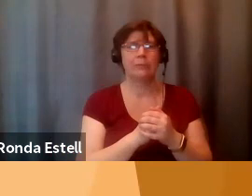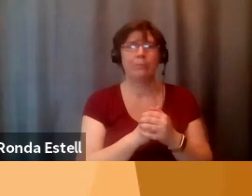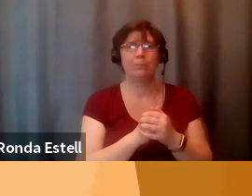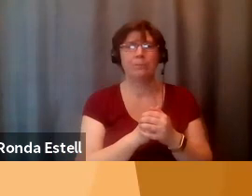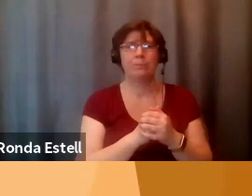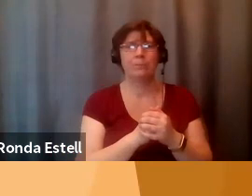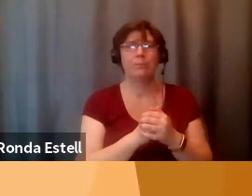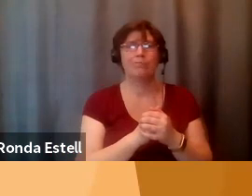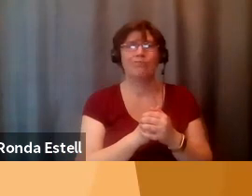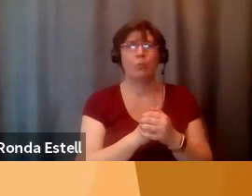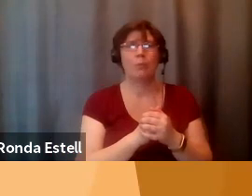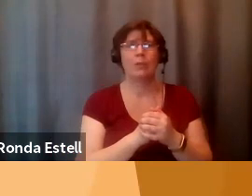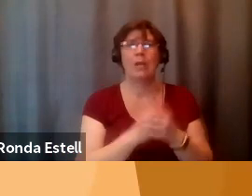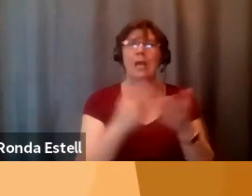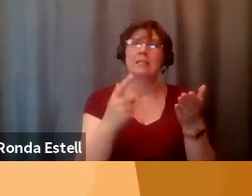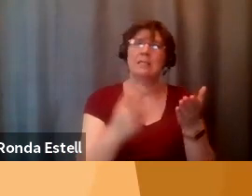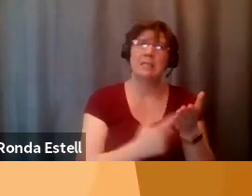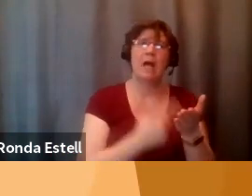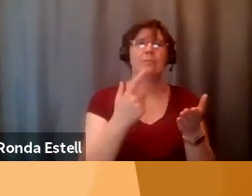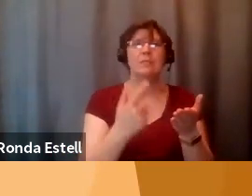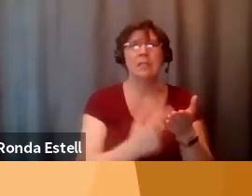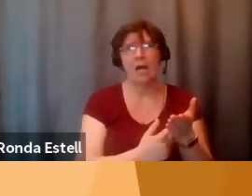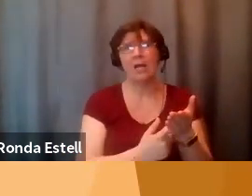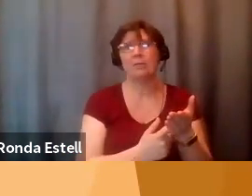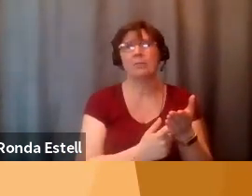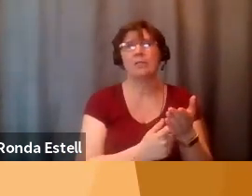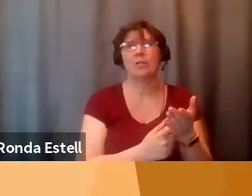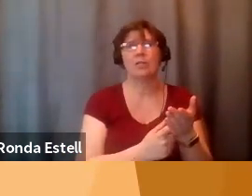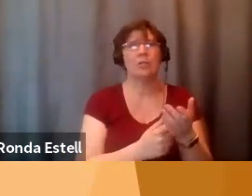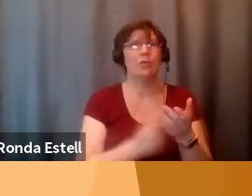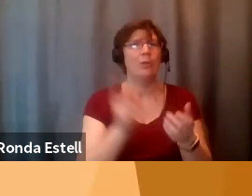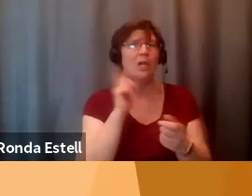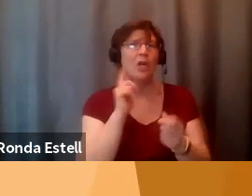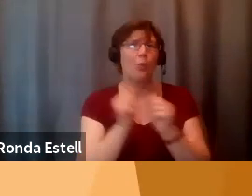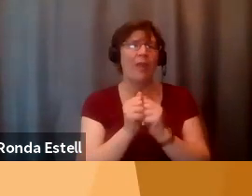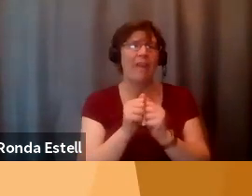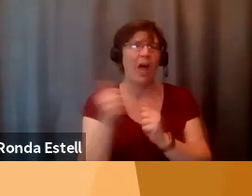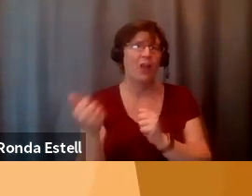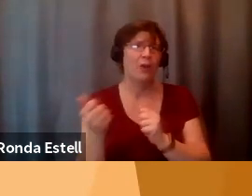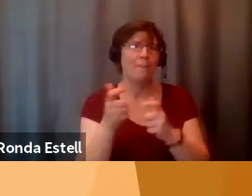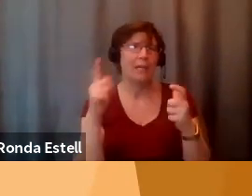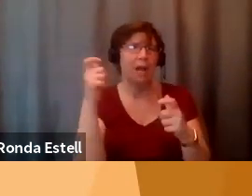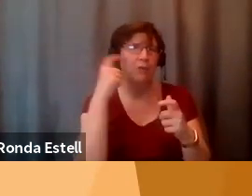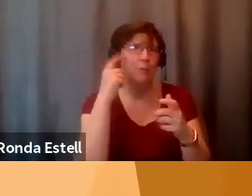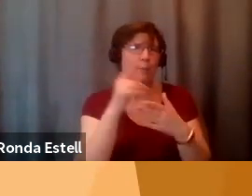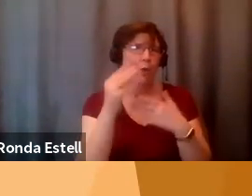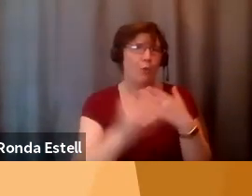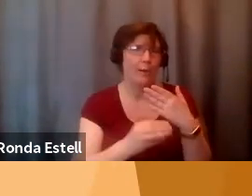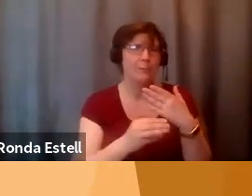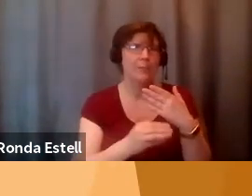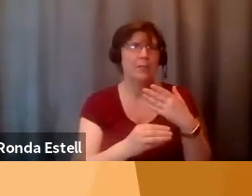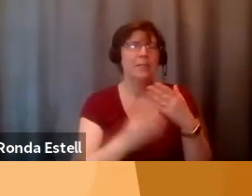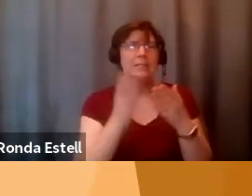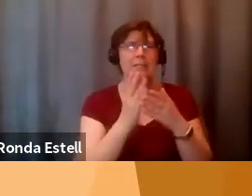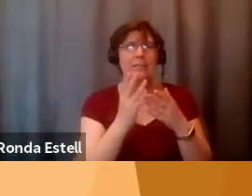So sometimes there are people, we hear this with some other big government programs, that decide to try